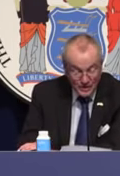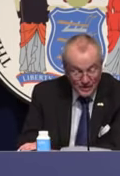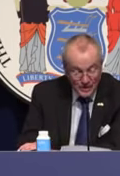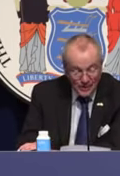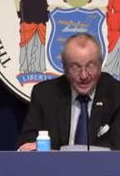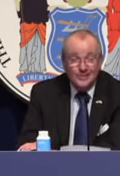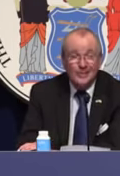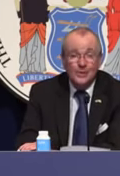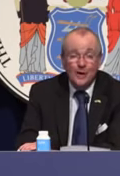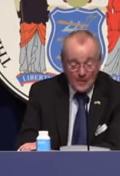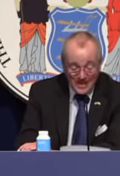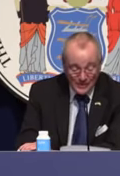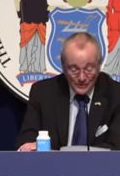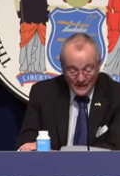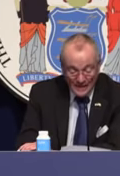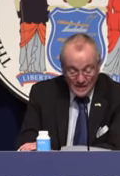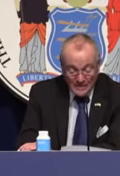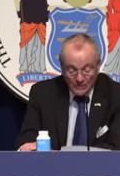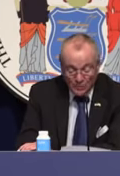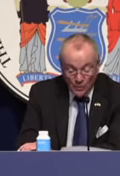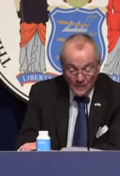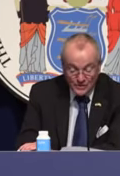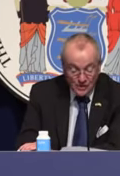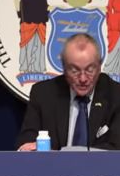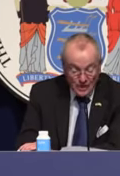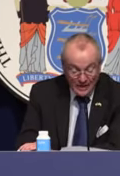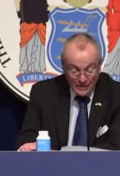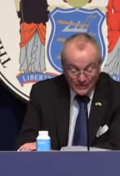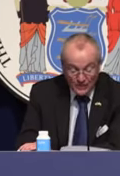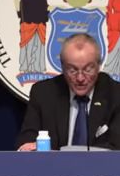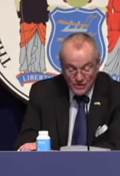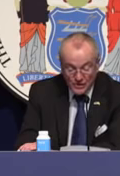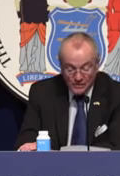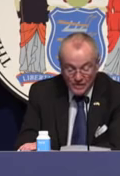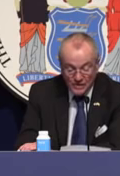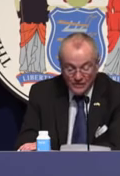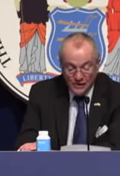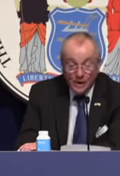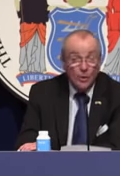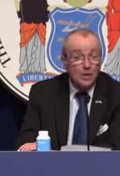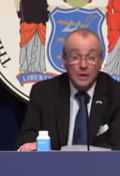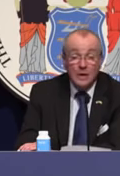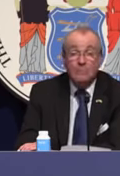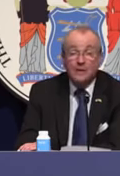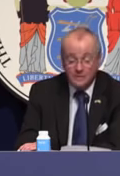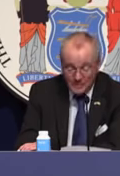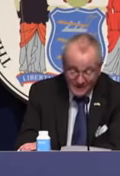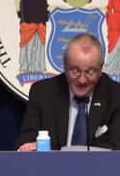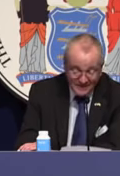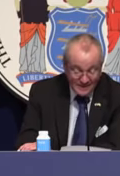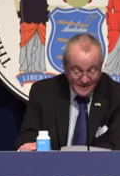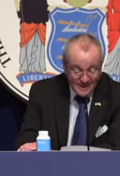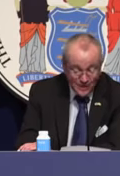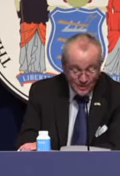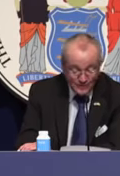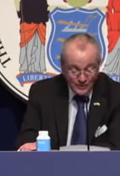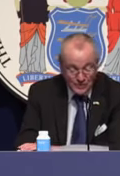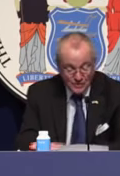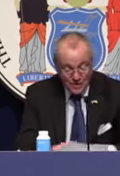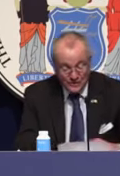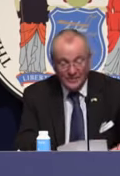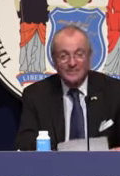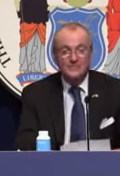things over to Judy, I want to continue our practice of giving some well-deserved shout-outs to those in our communities who are going above and beyond to help